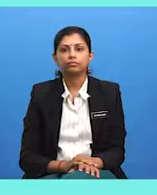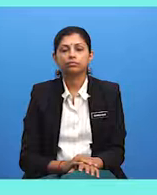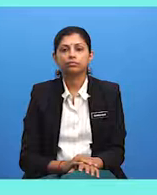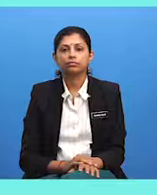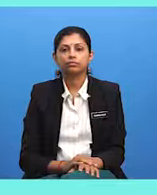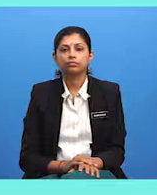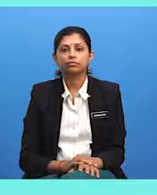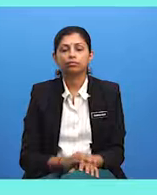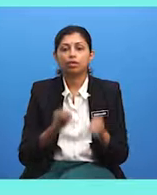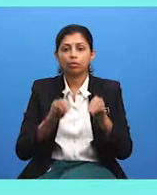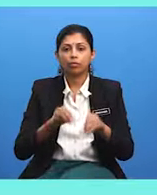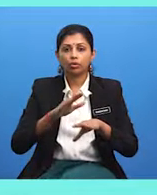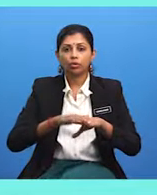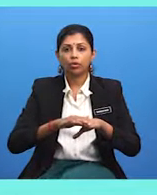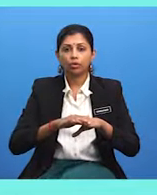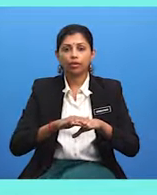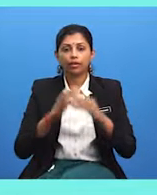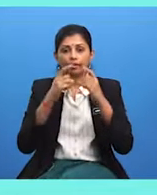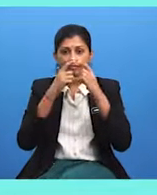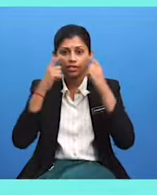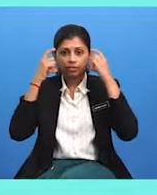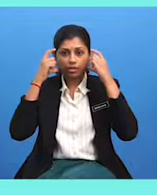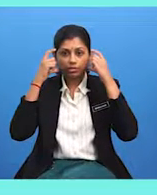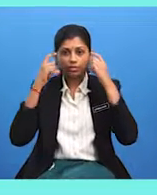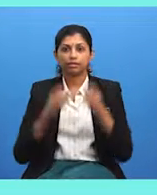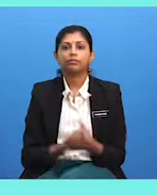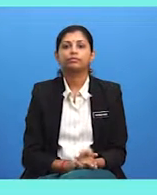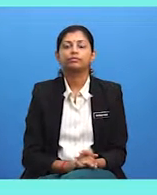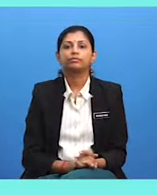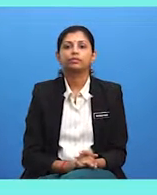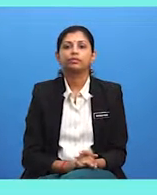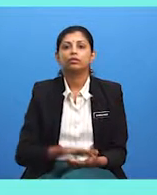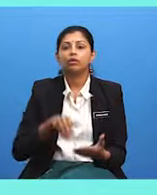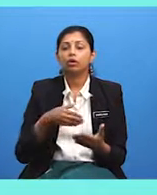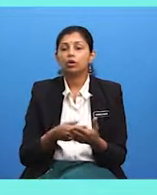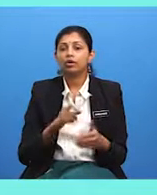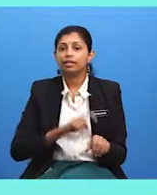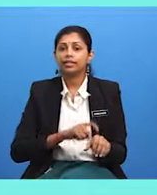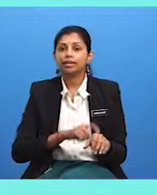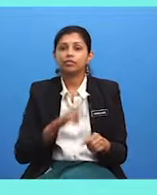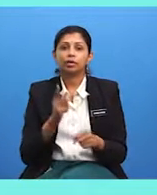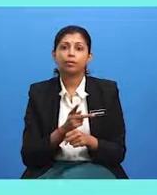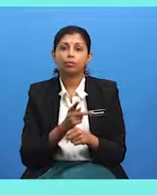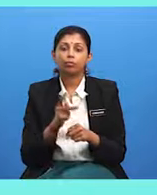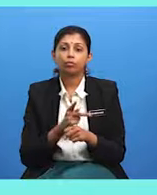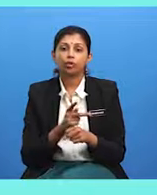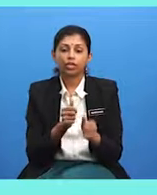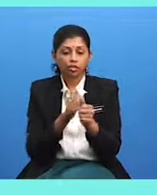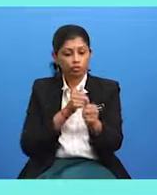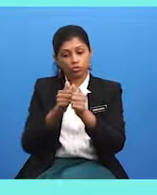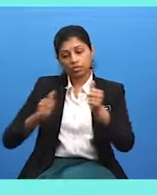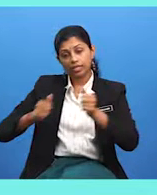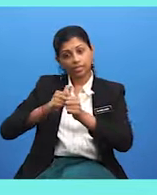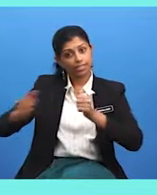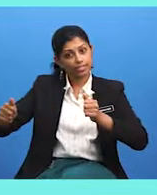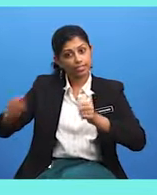Put on a face mask when talking to them. At all times, practice social